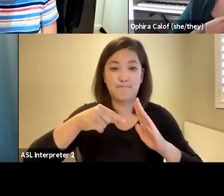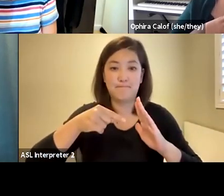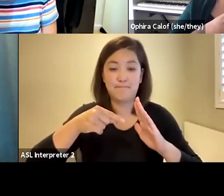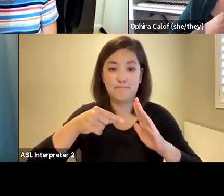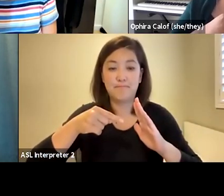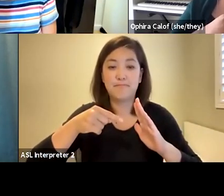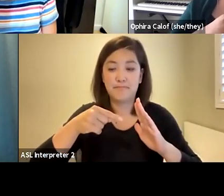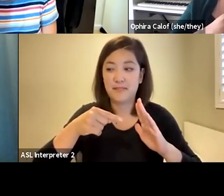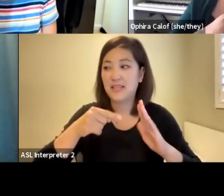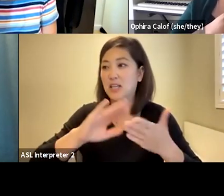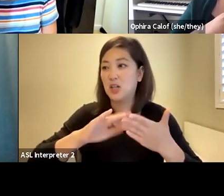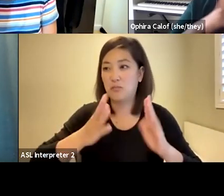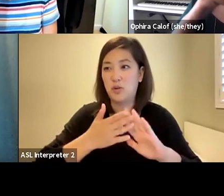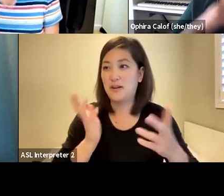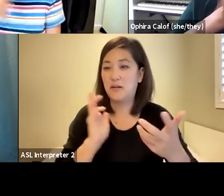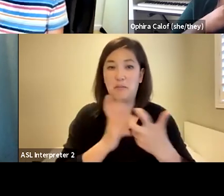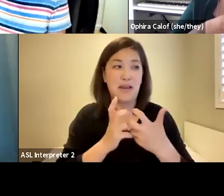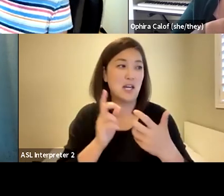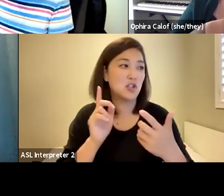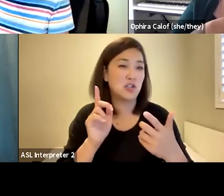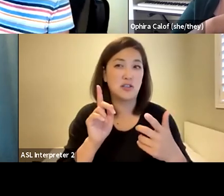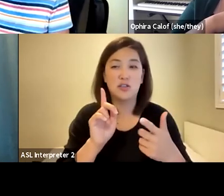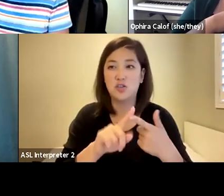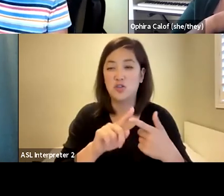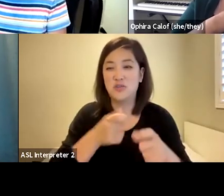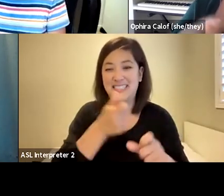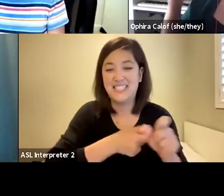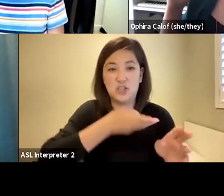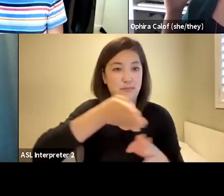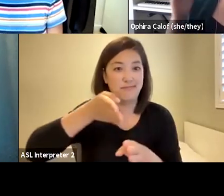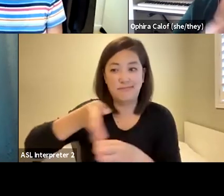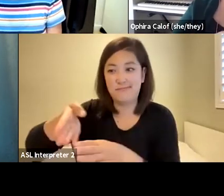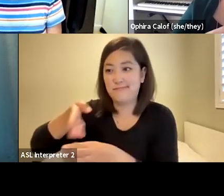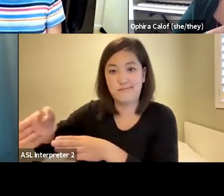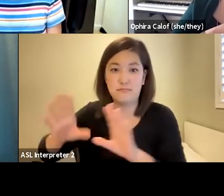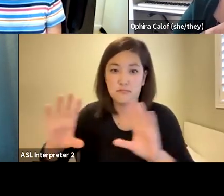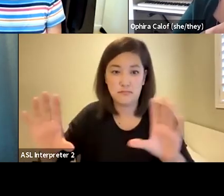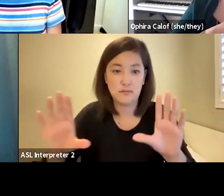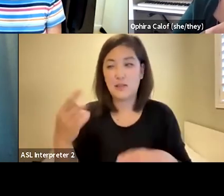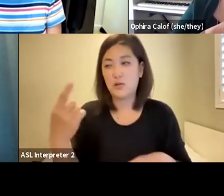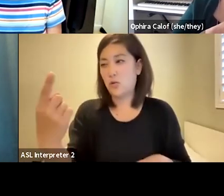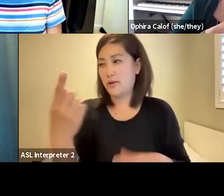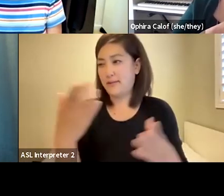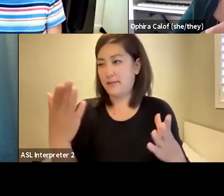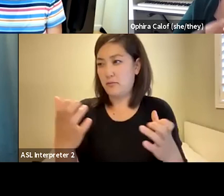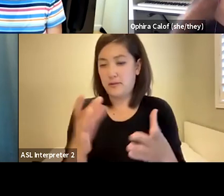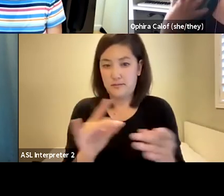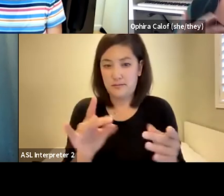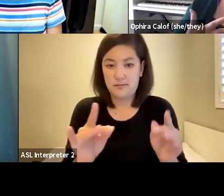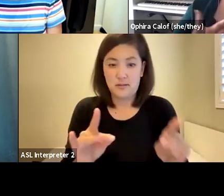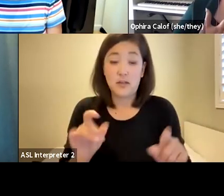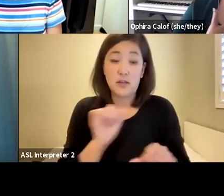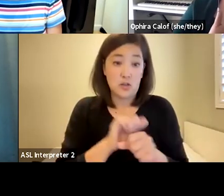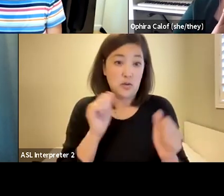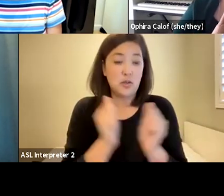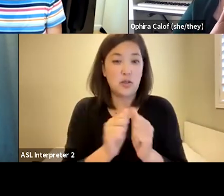community on all levels, I think is so essential. And one thing I'll quickly shout out, I work a fair bit with the